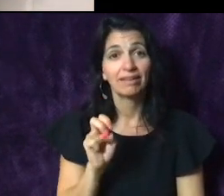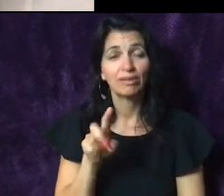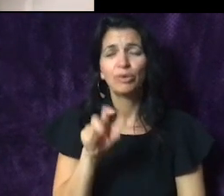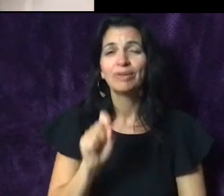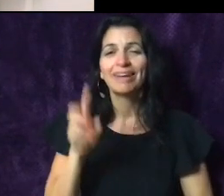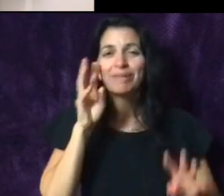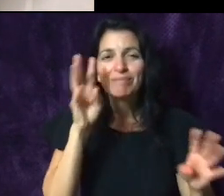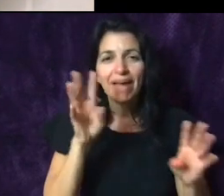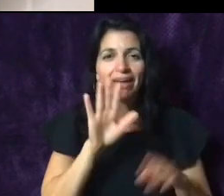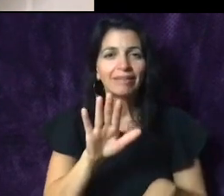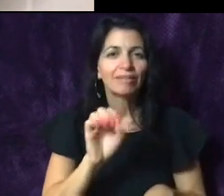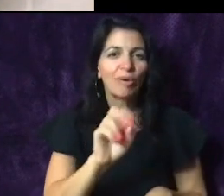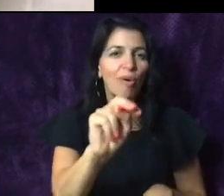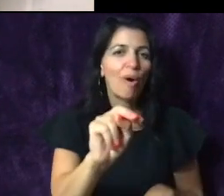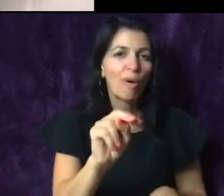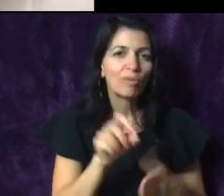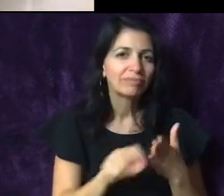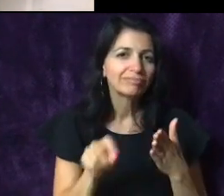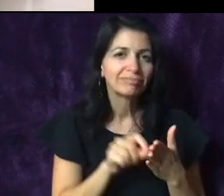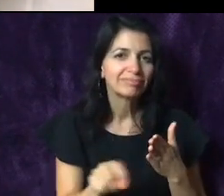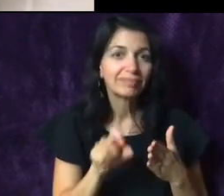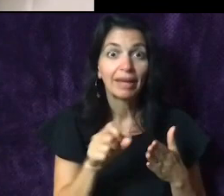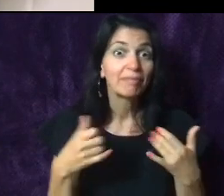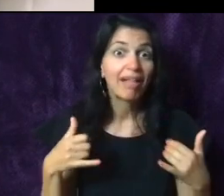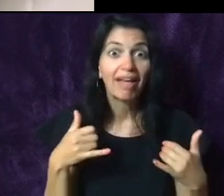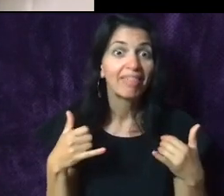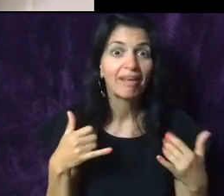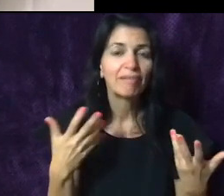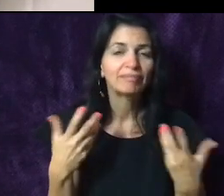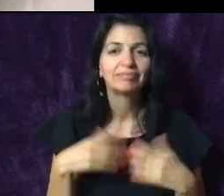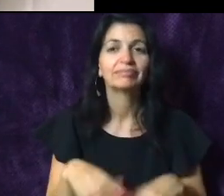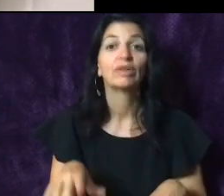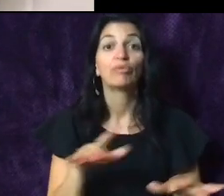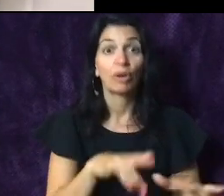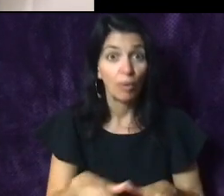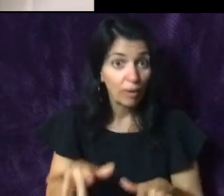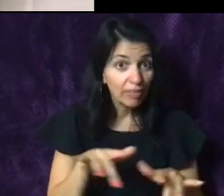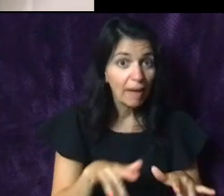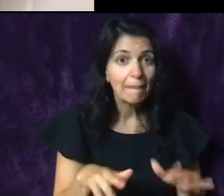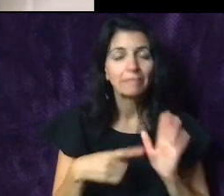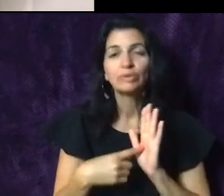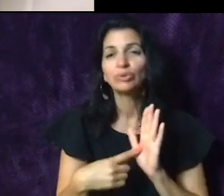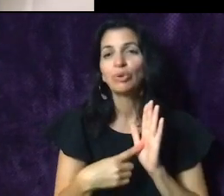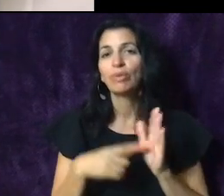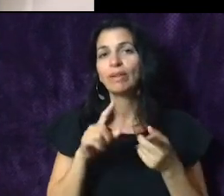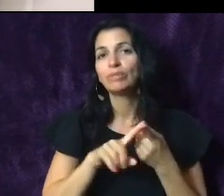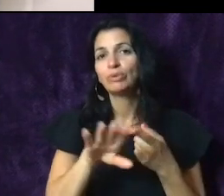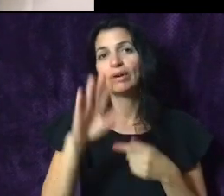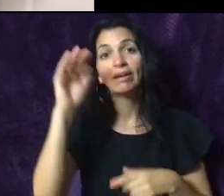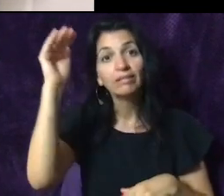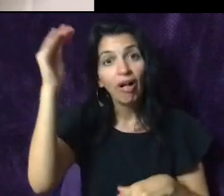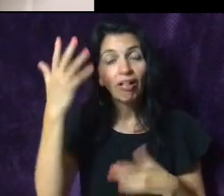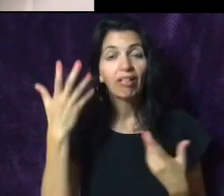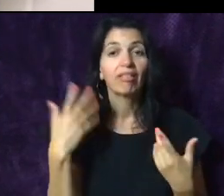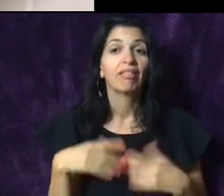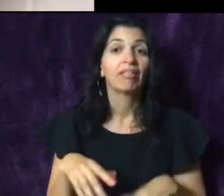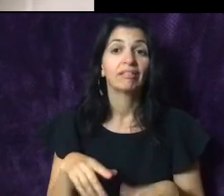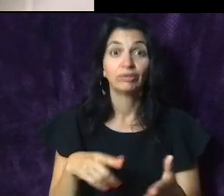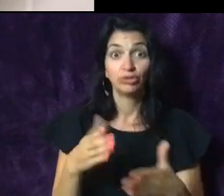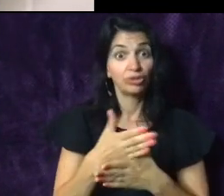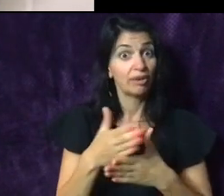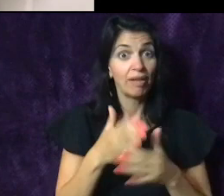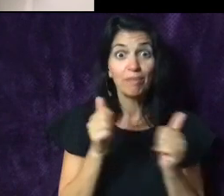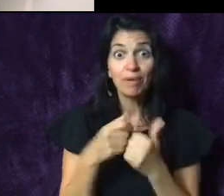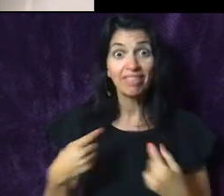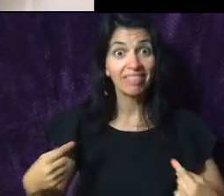your own compositions, and you can play them. And tell you what, why don't you record them, show them to your adult, maybe share them with